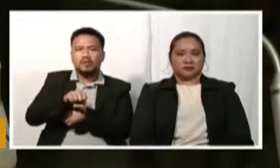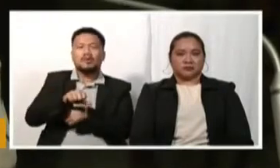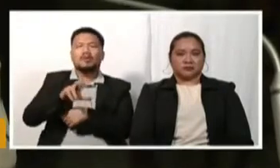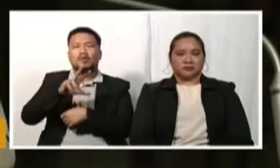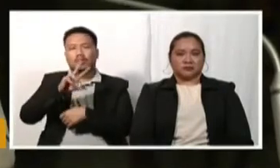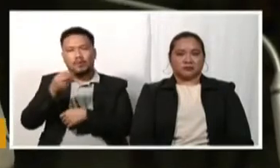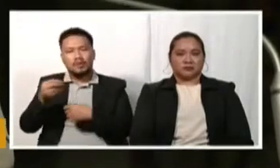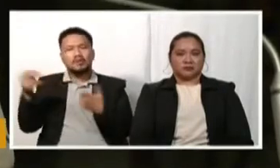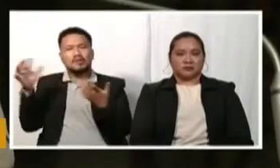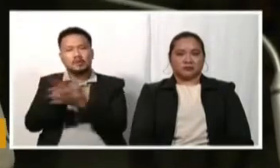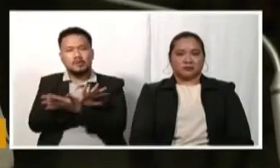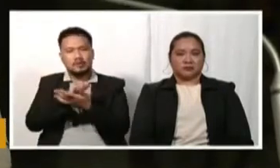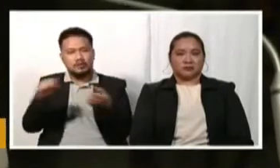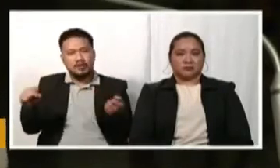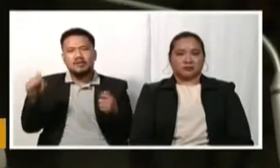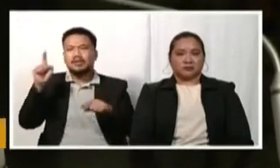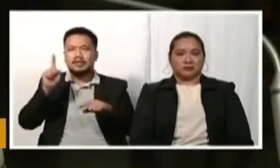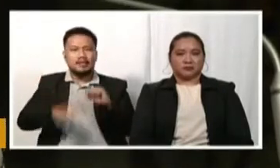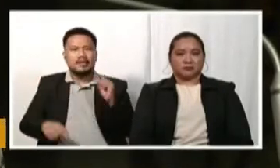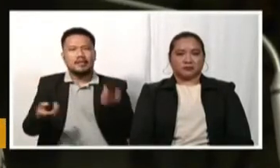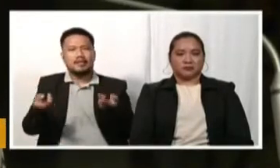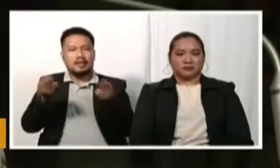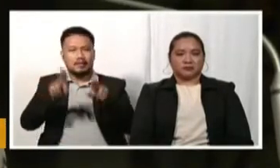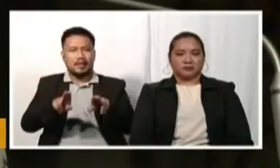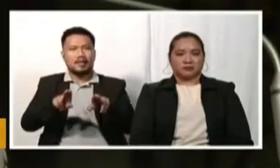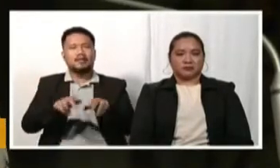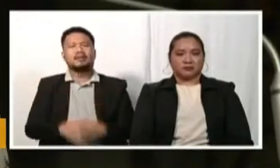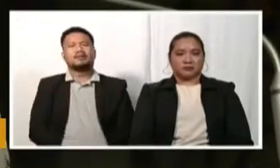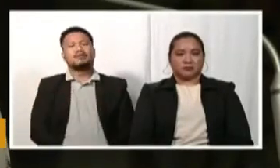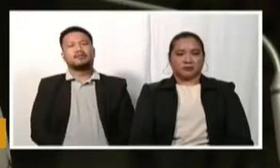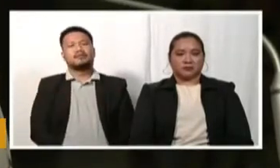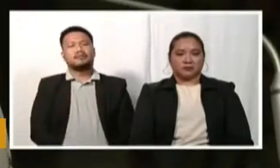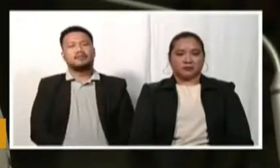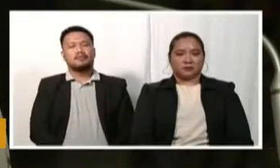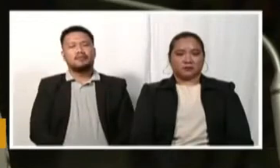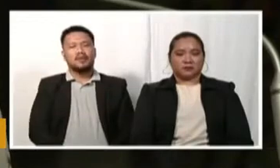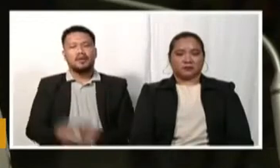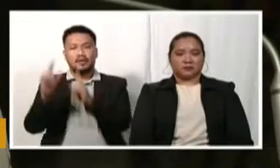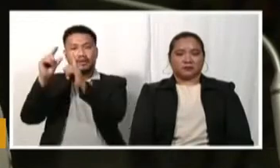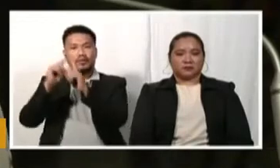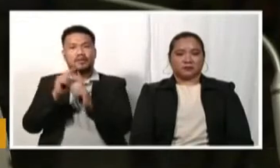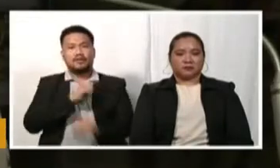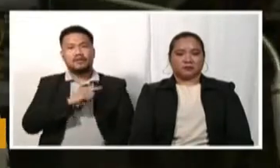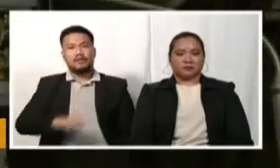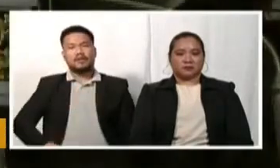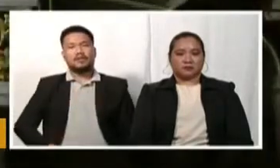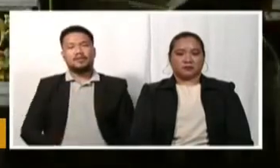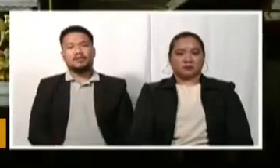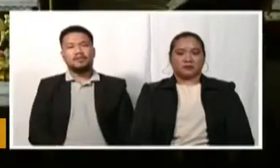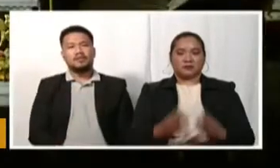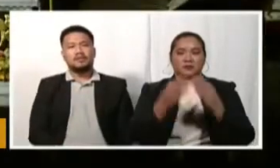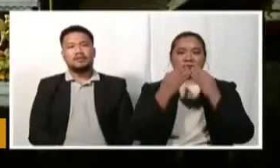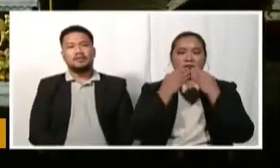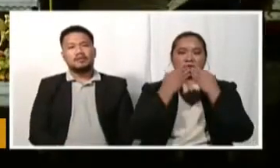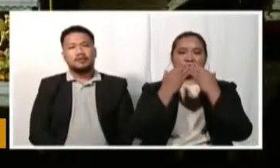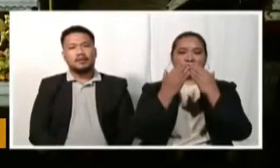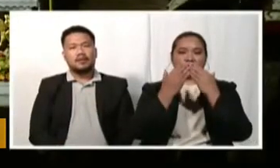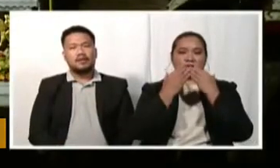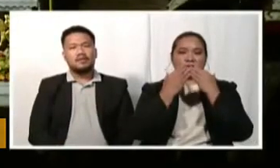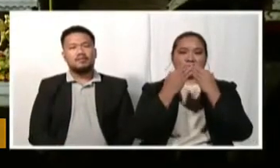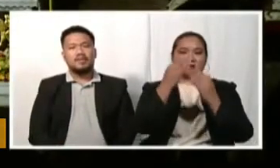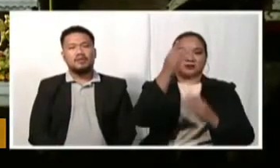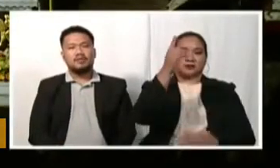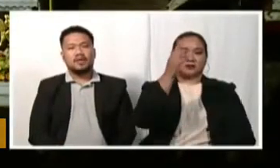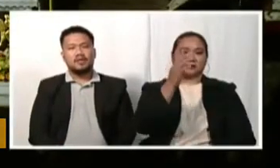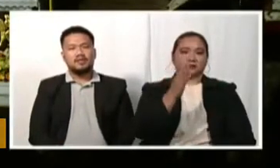come near you. The word of the Lord. Thanks be to